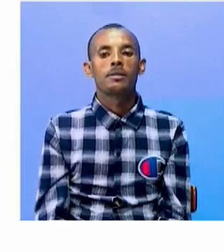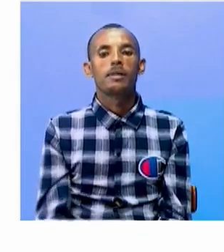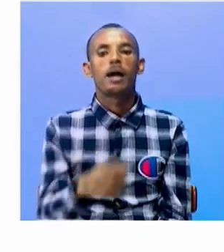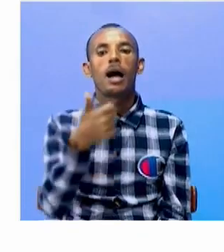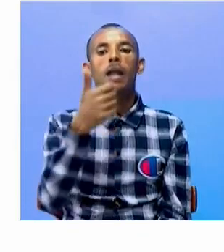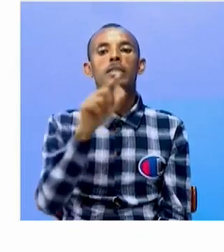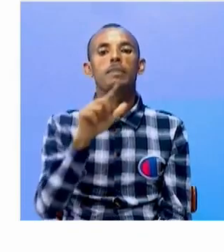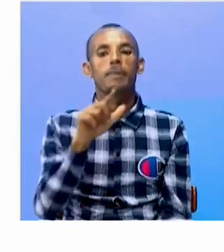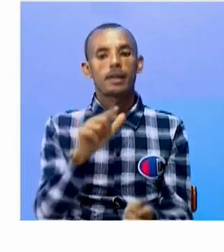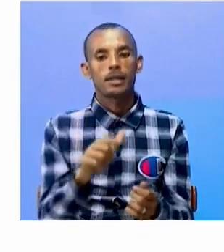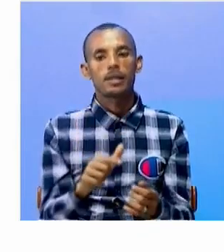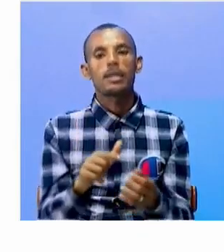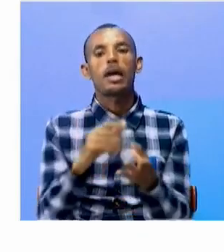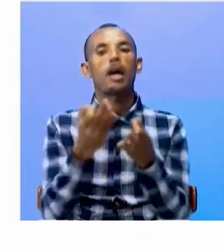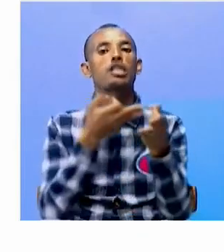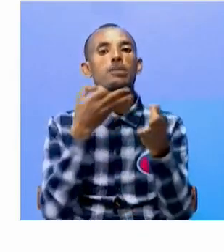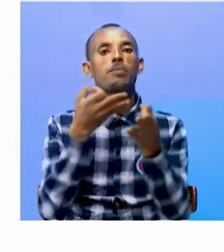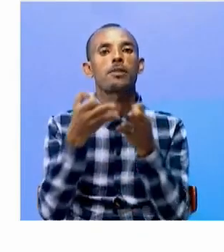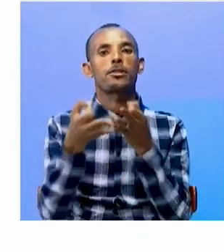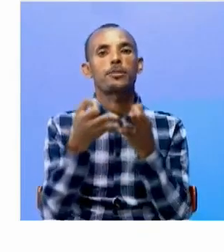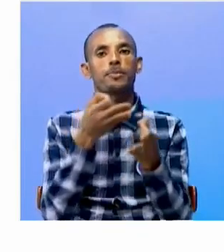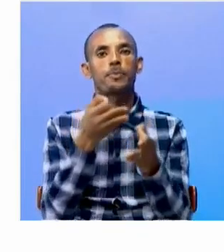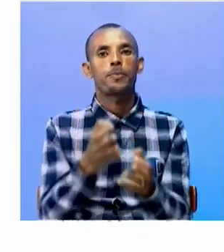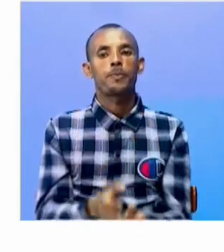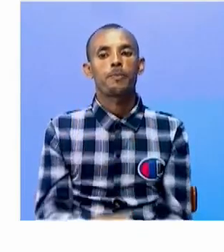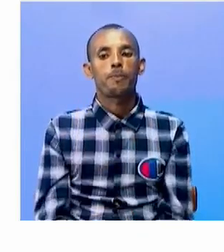algebraic expressions.